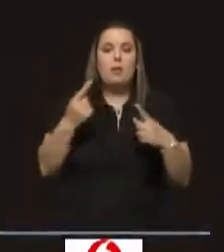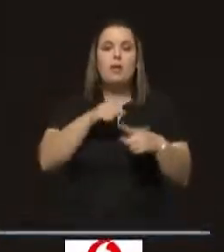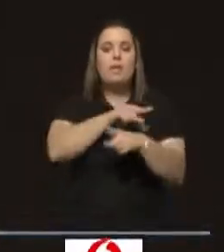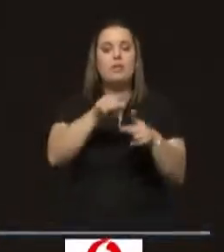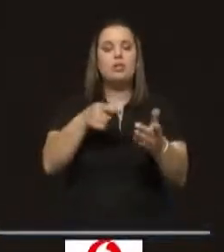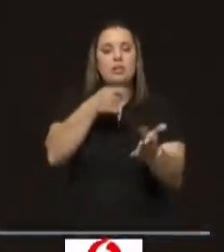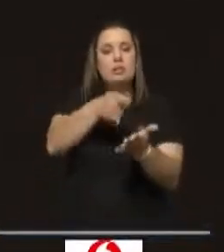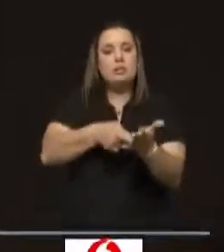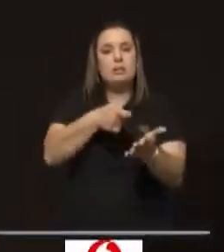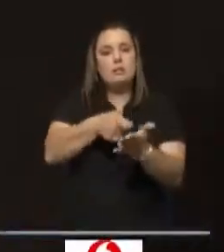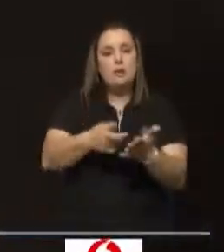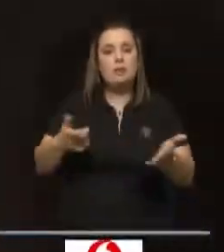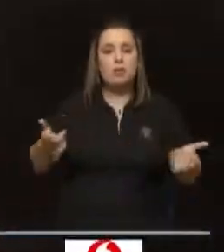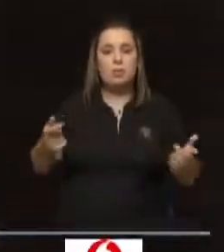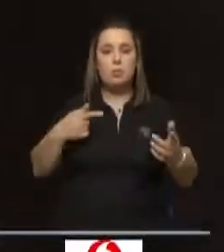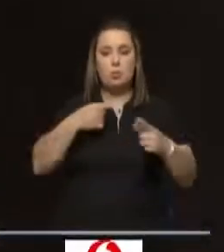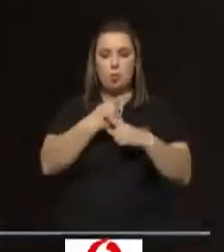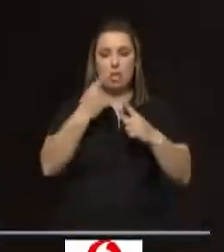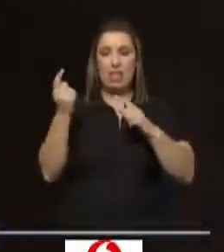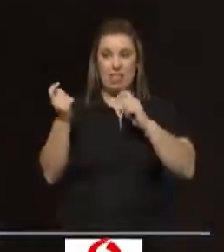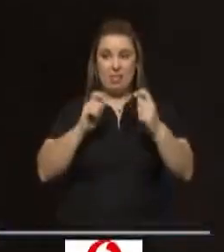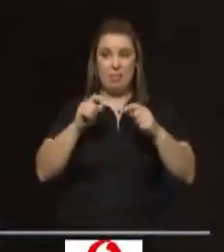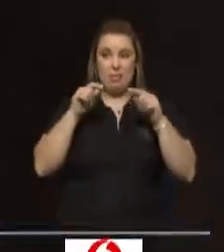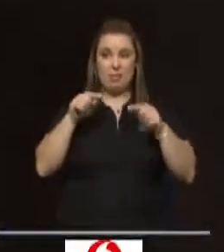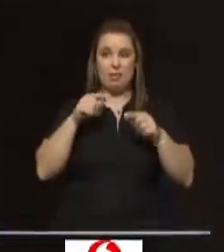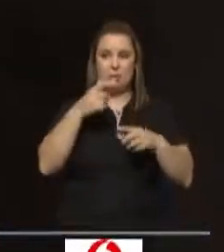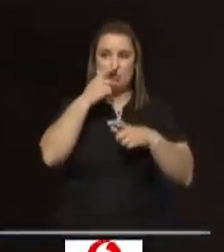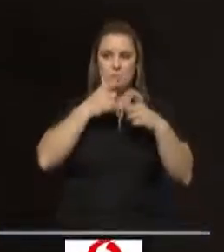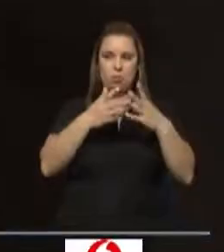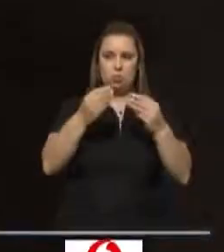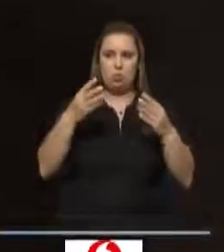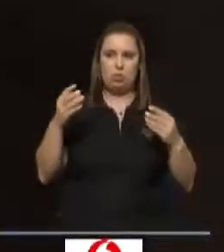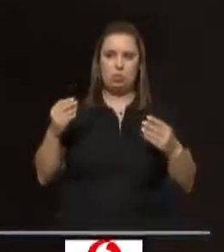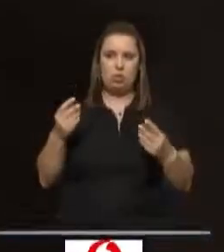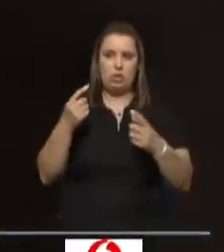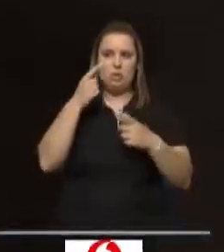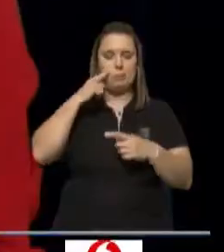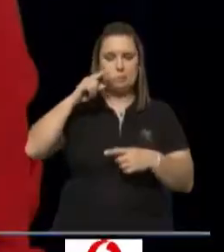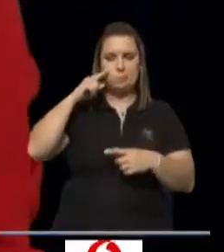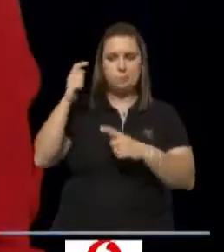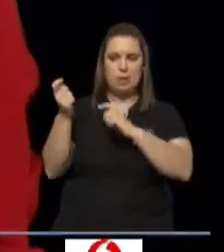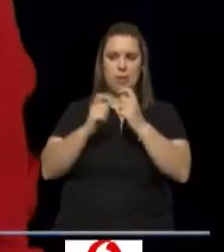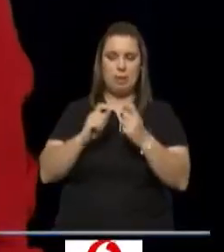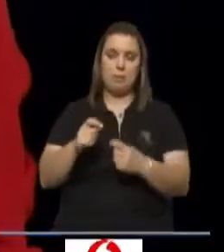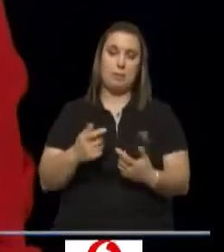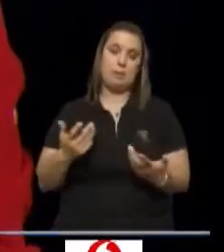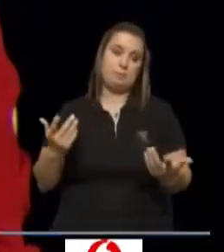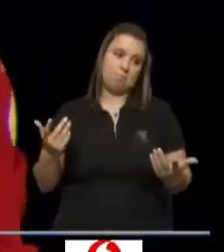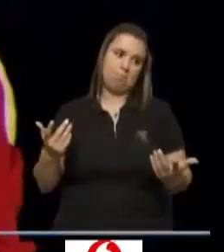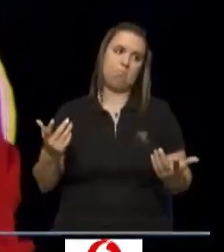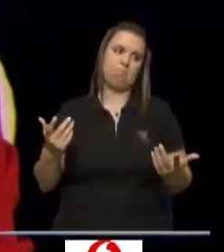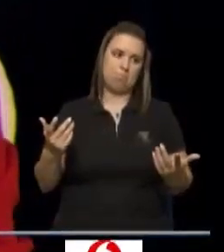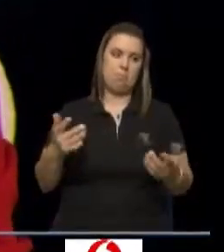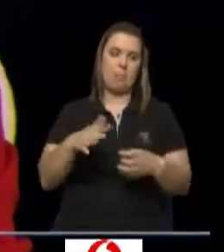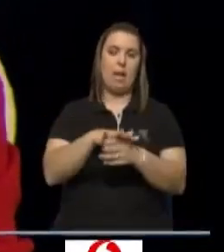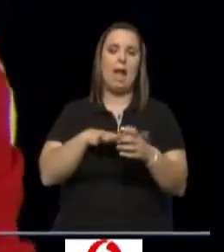why does this happen? Why are you investing? A lot of people who are attending this